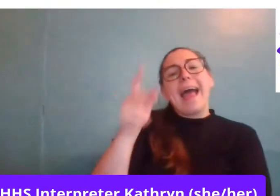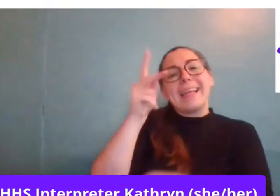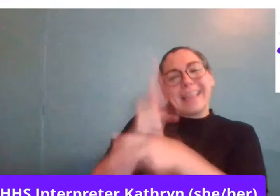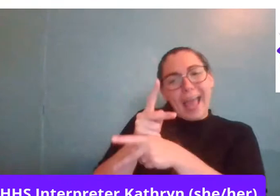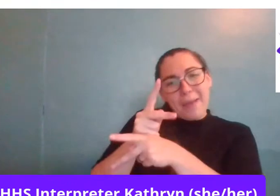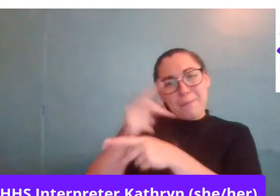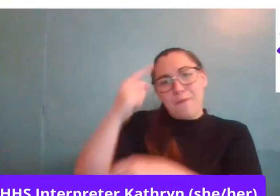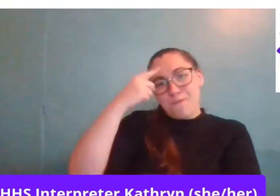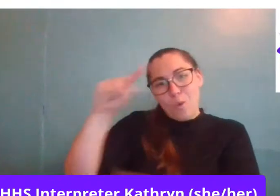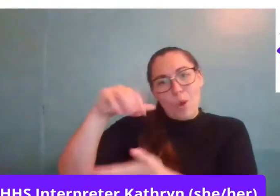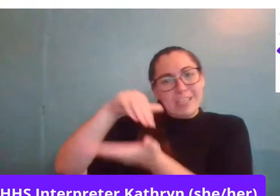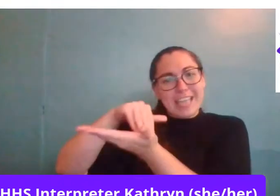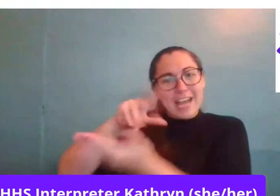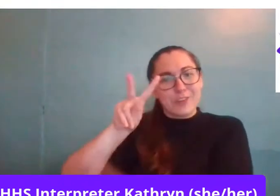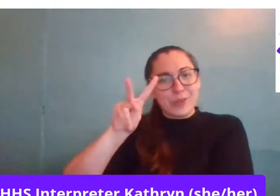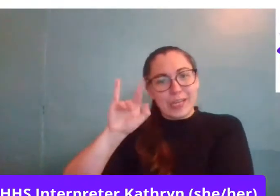Kimberly.